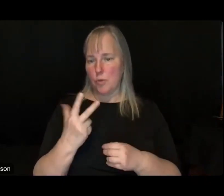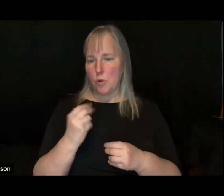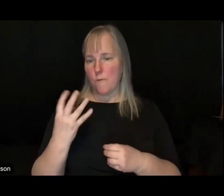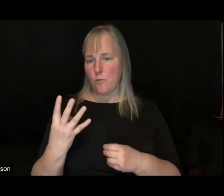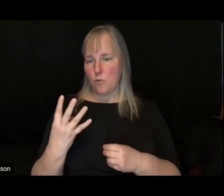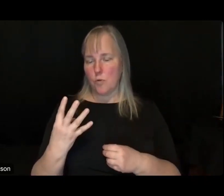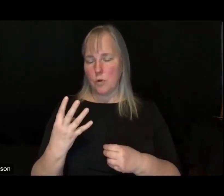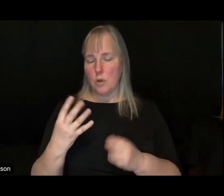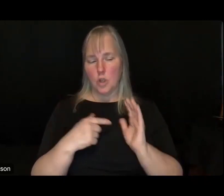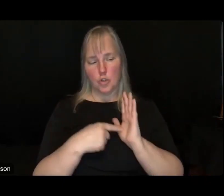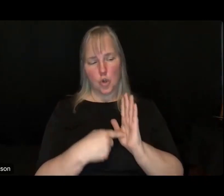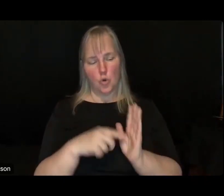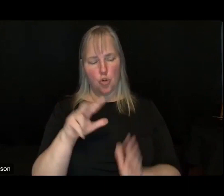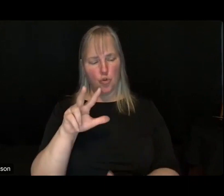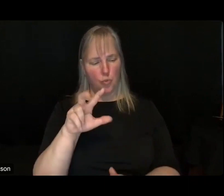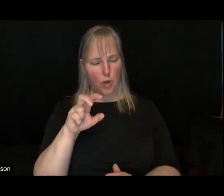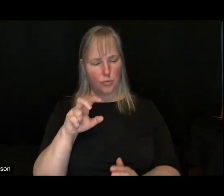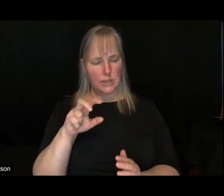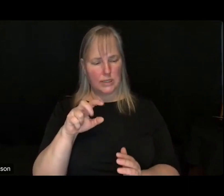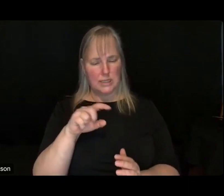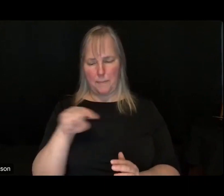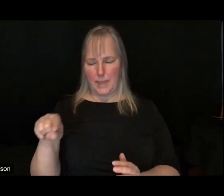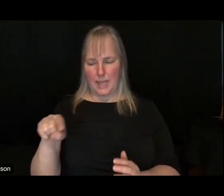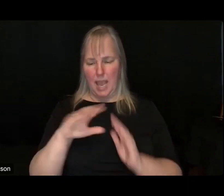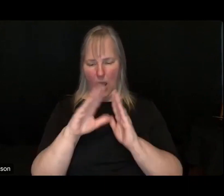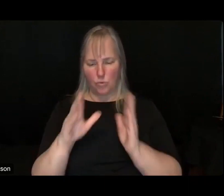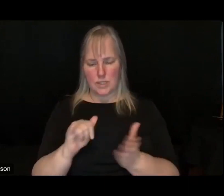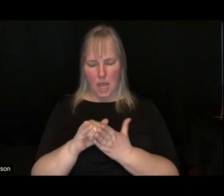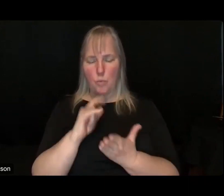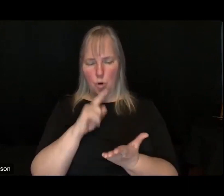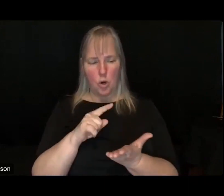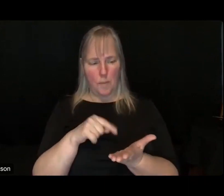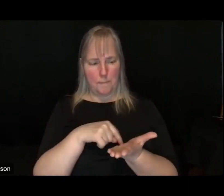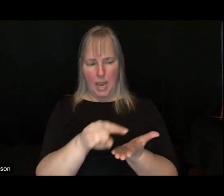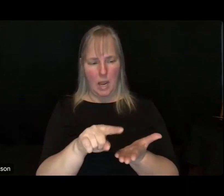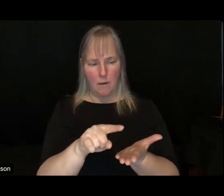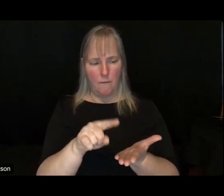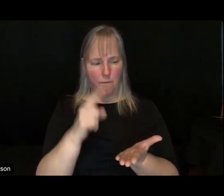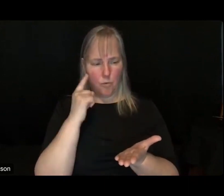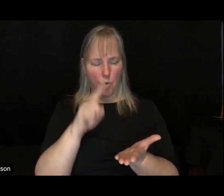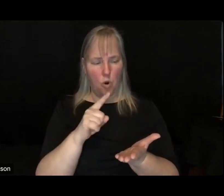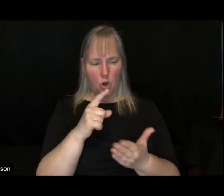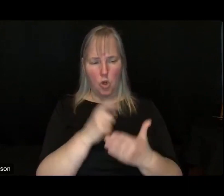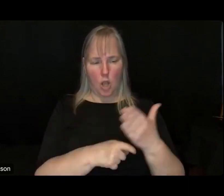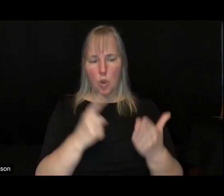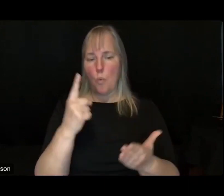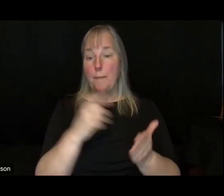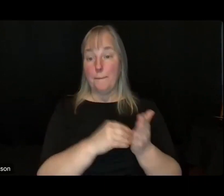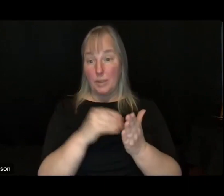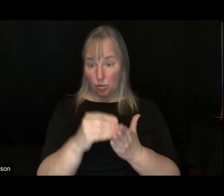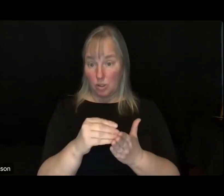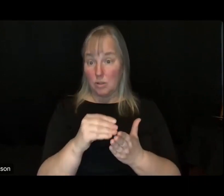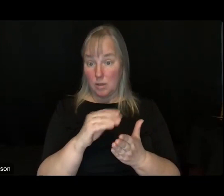like 300 or something houses that were paid for at $1 million and above. Those are mostly our cash purchases,